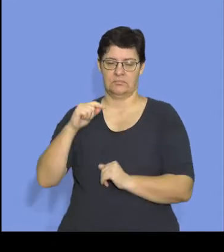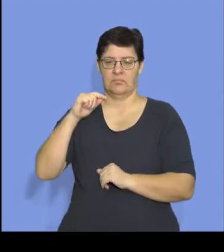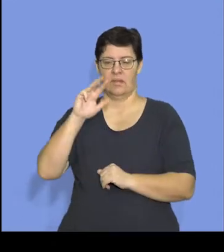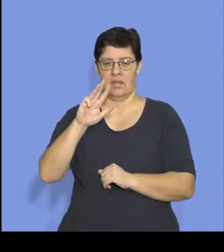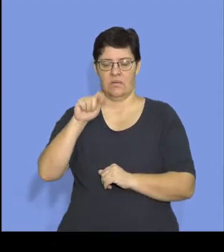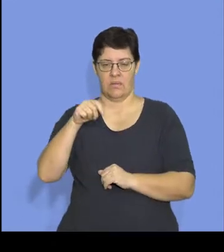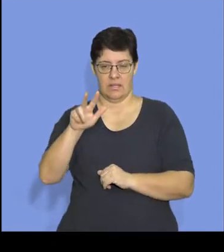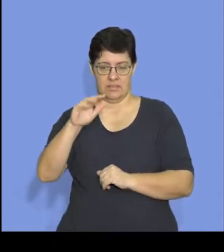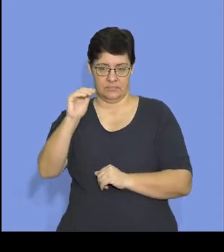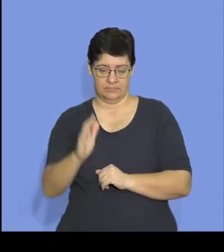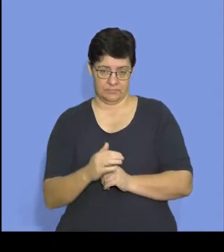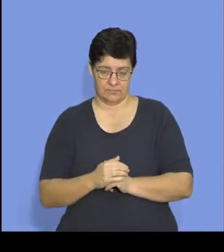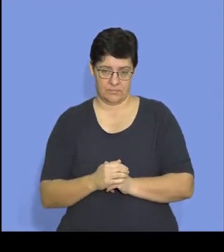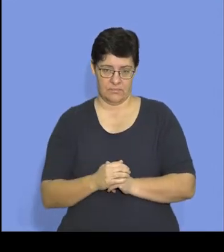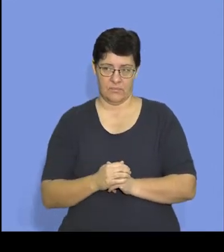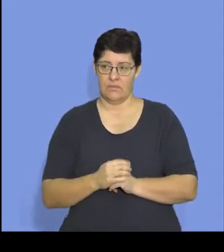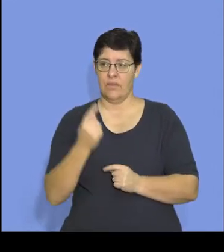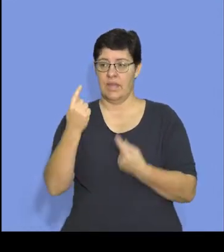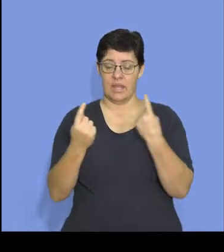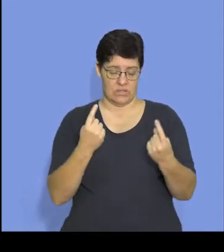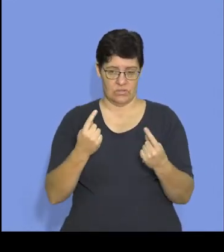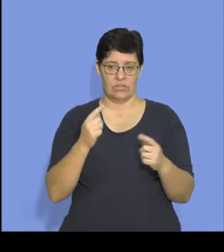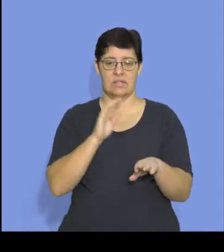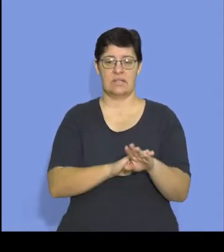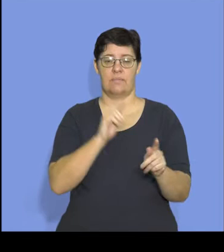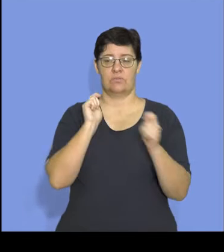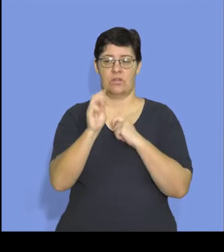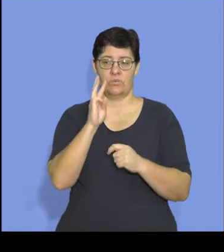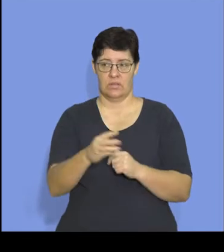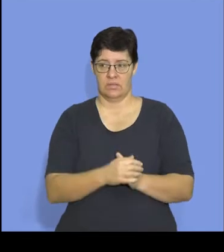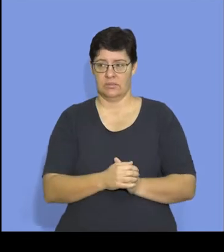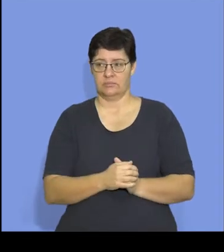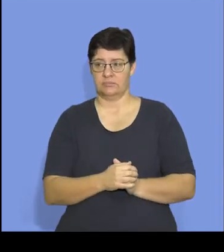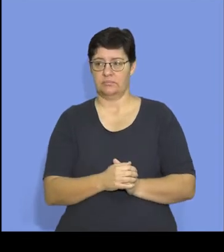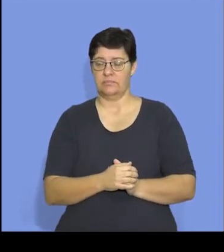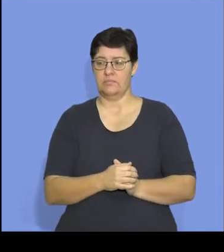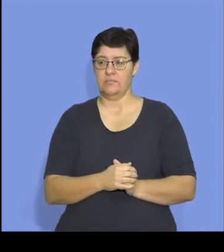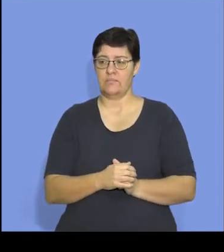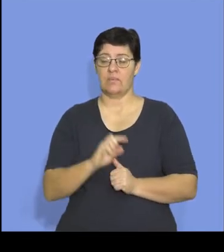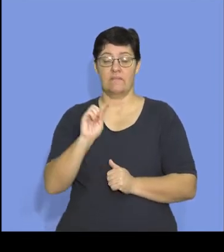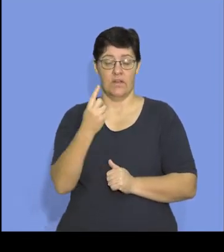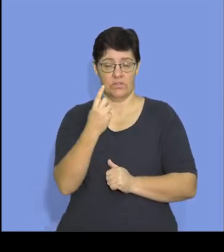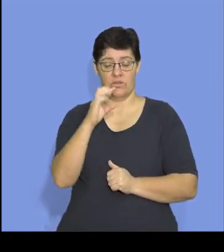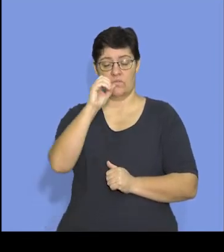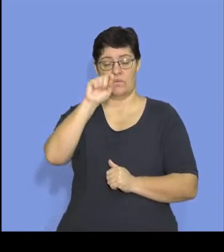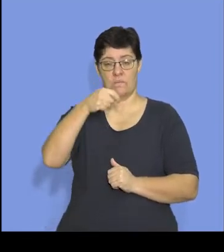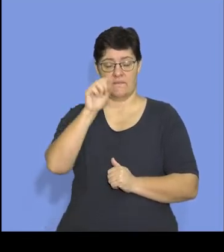And for each of these equations, I'm going to change time. First one is at 0,5.